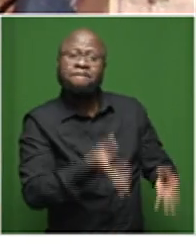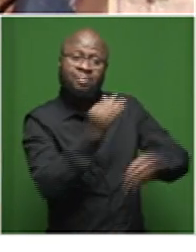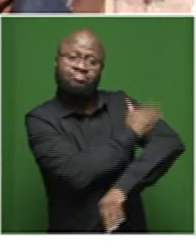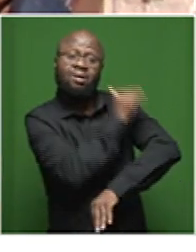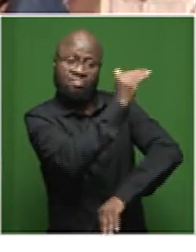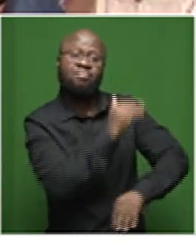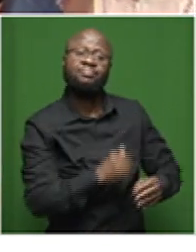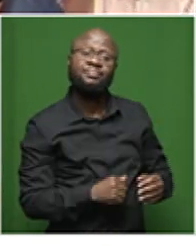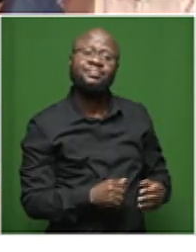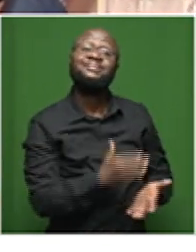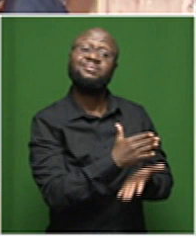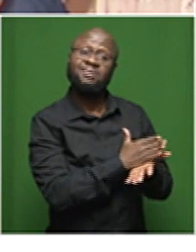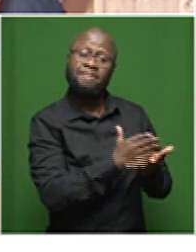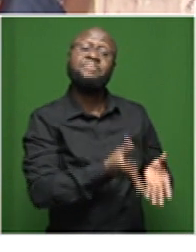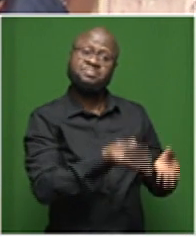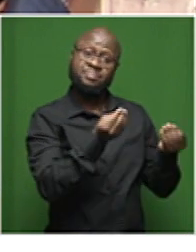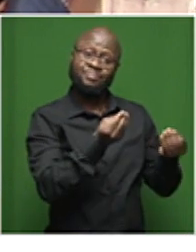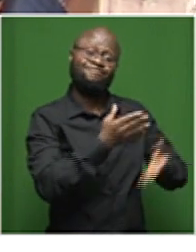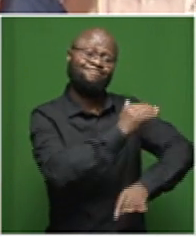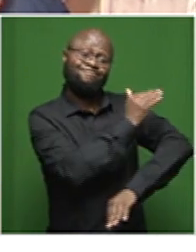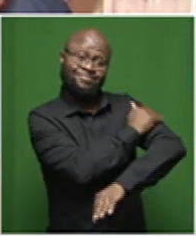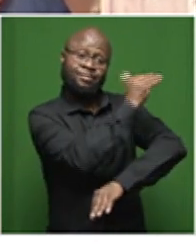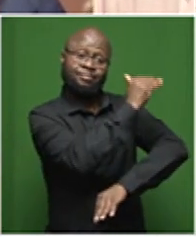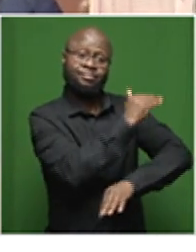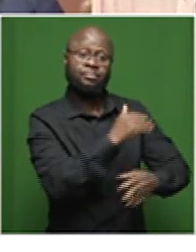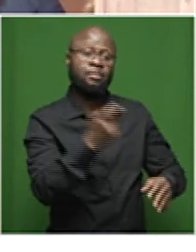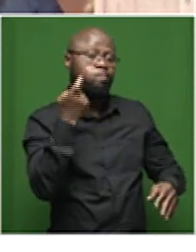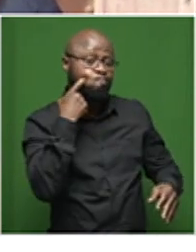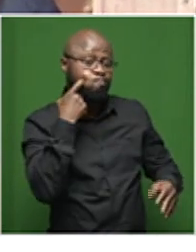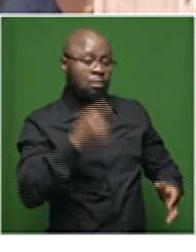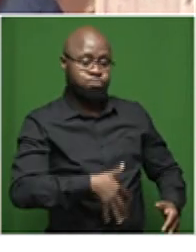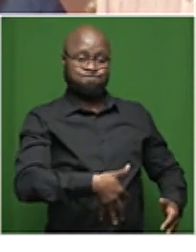patients develop gestational hypertension during pregnancy, but